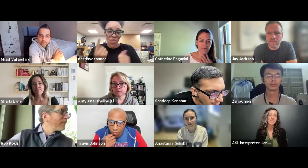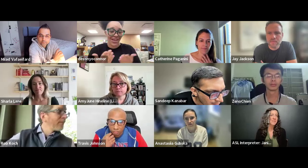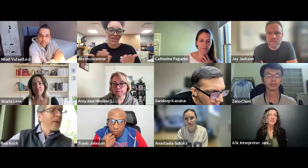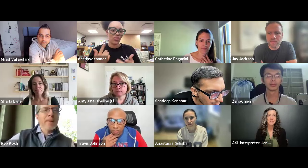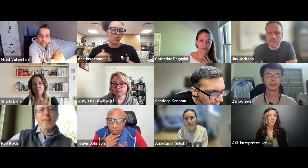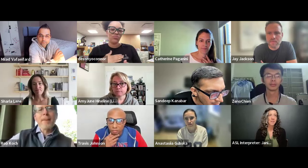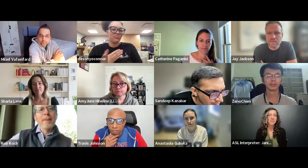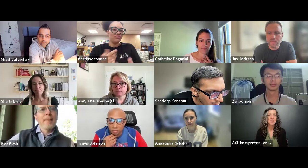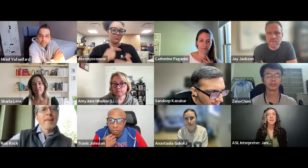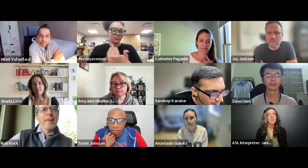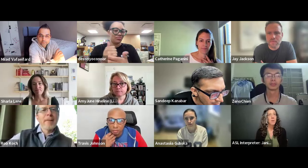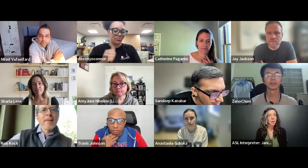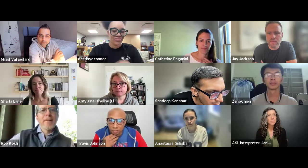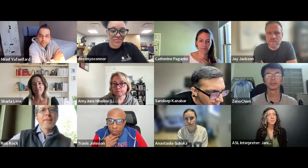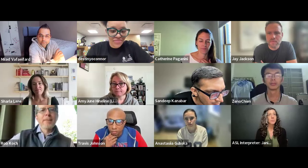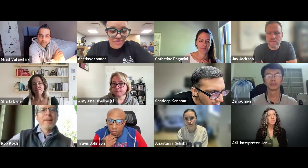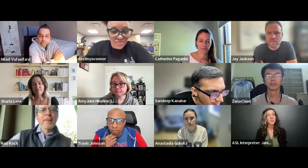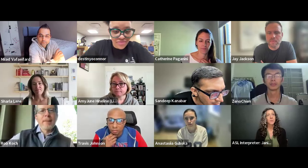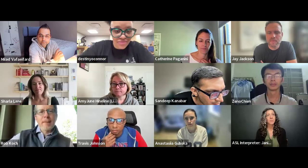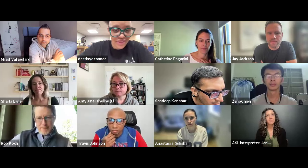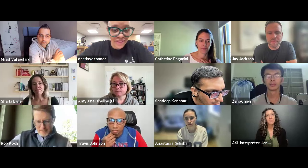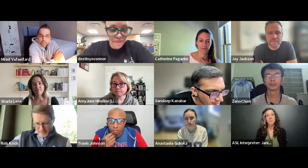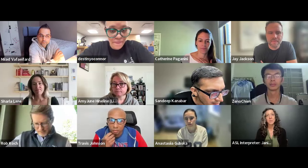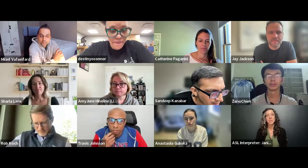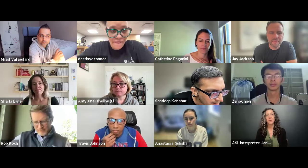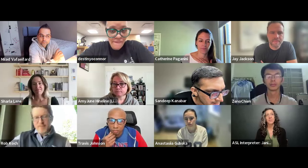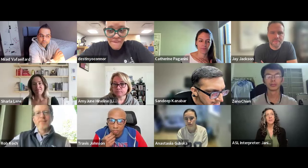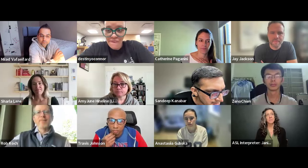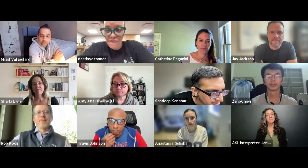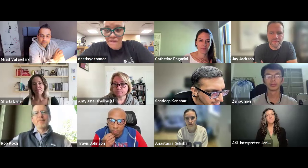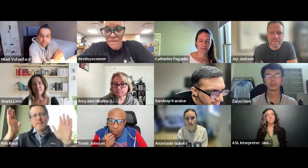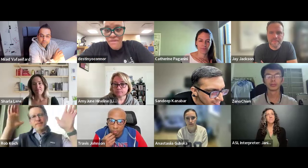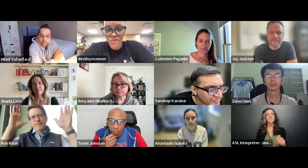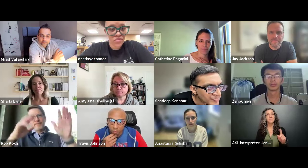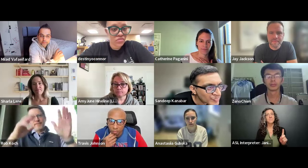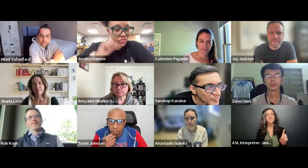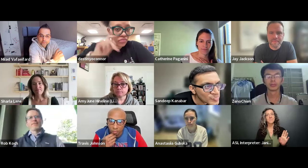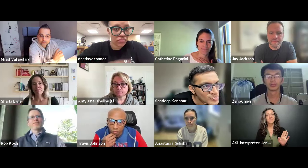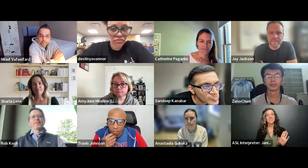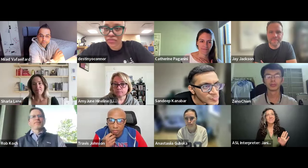you a lot of things over the years. Rob, too. So please reach out if needed.